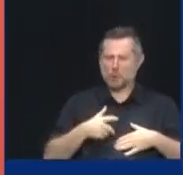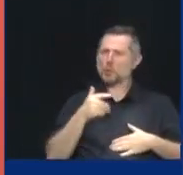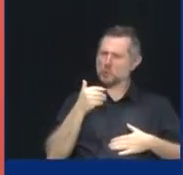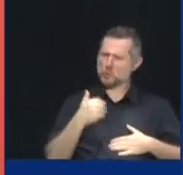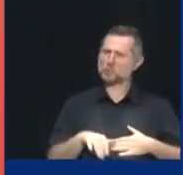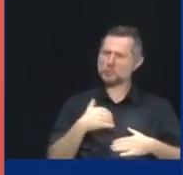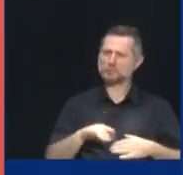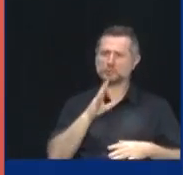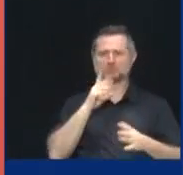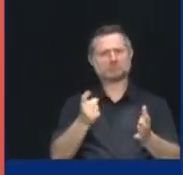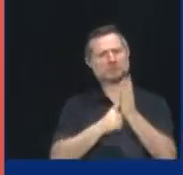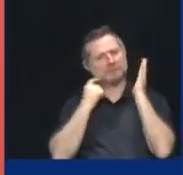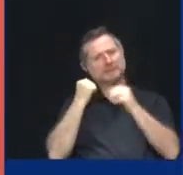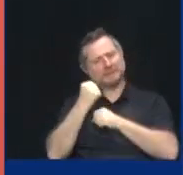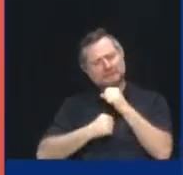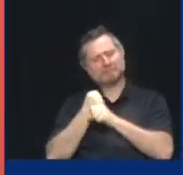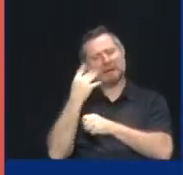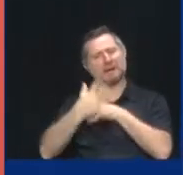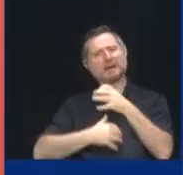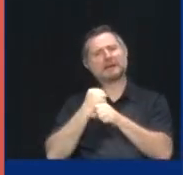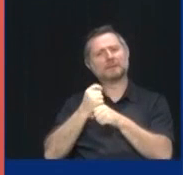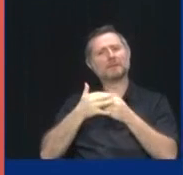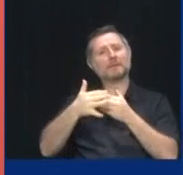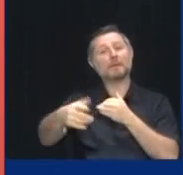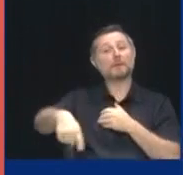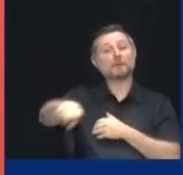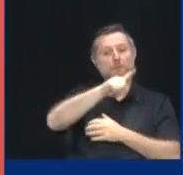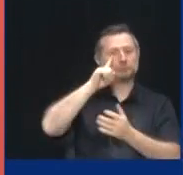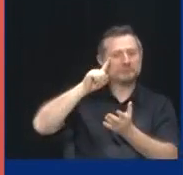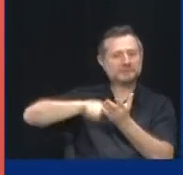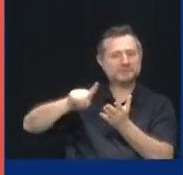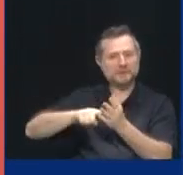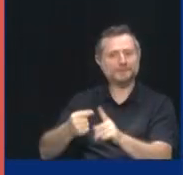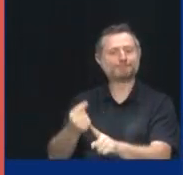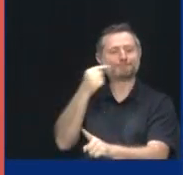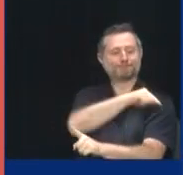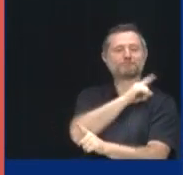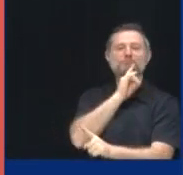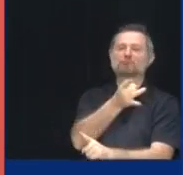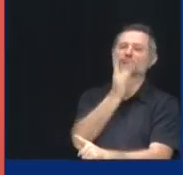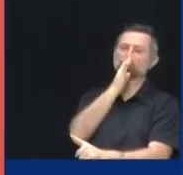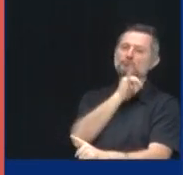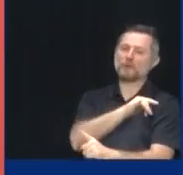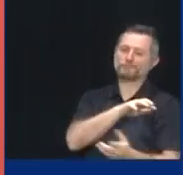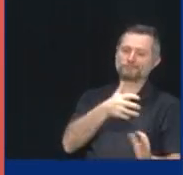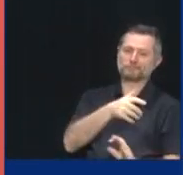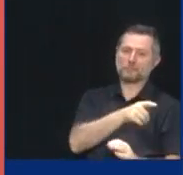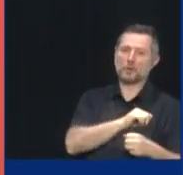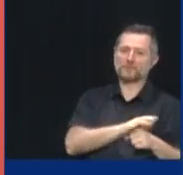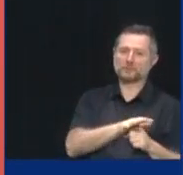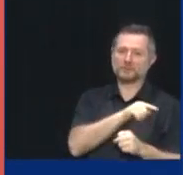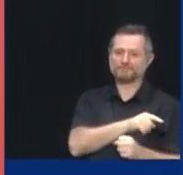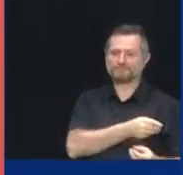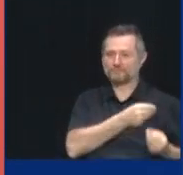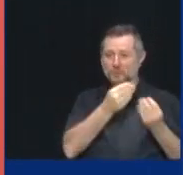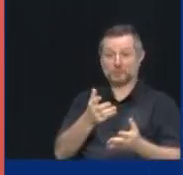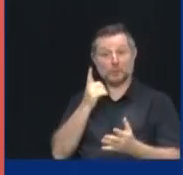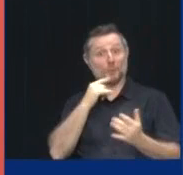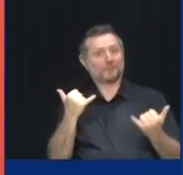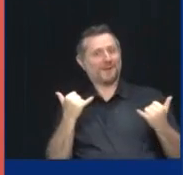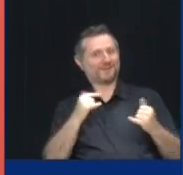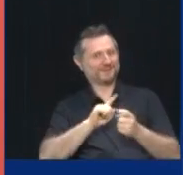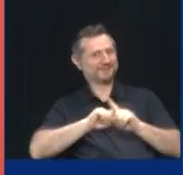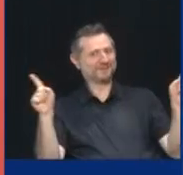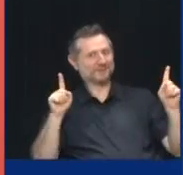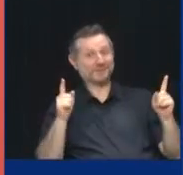even understand how damning it was. But it's a different day today, and we're out, and we're